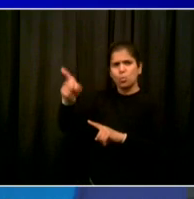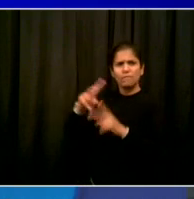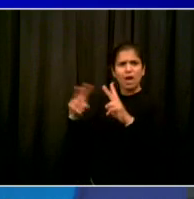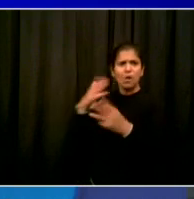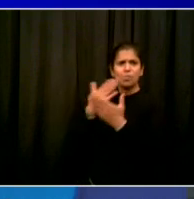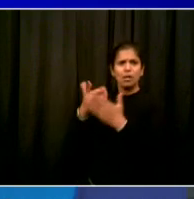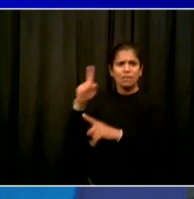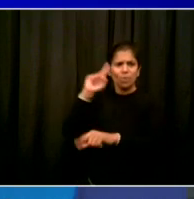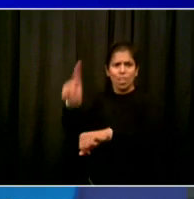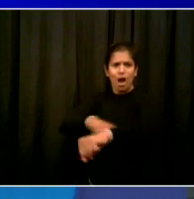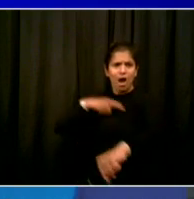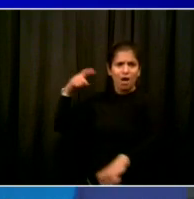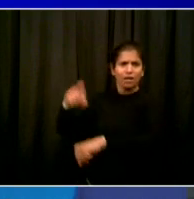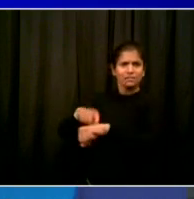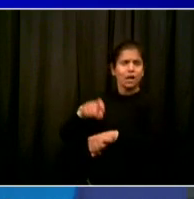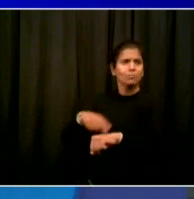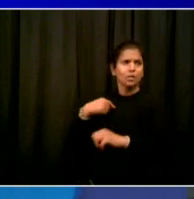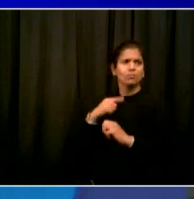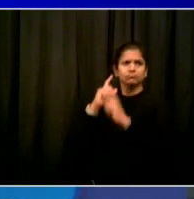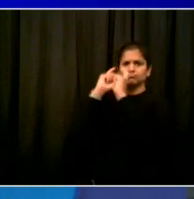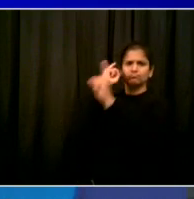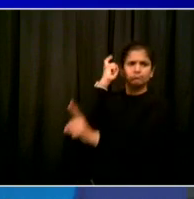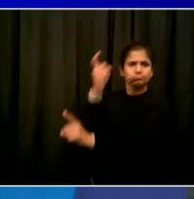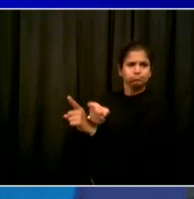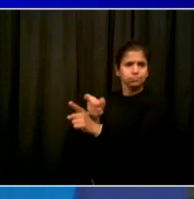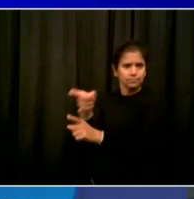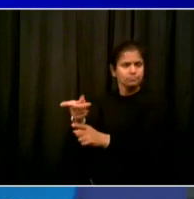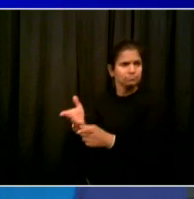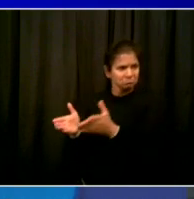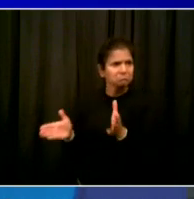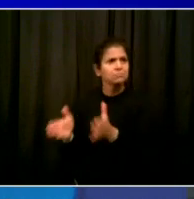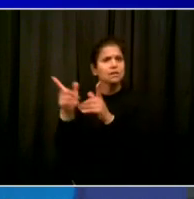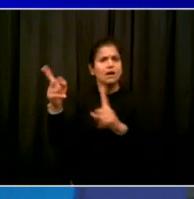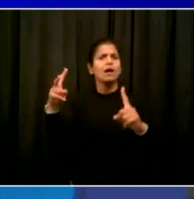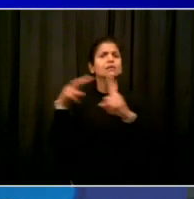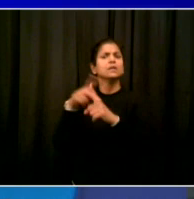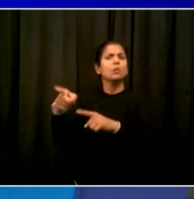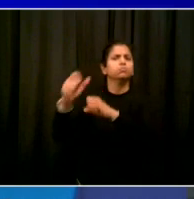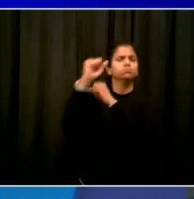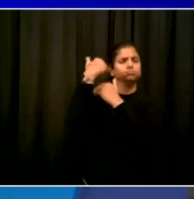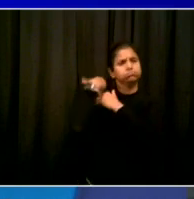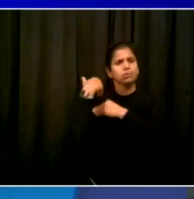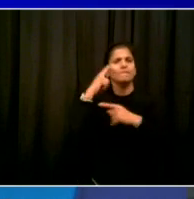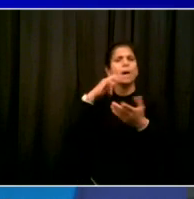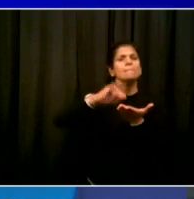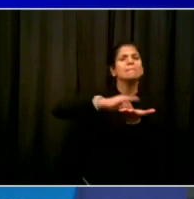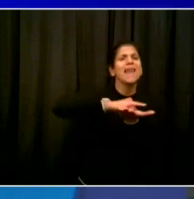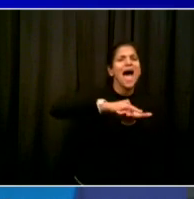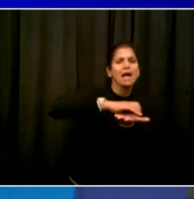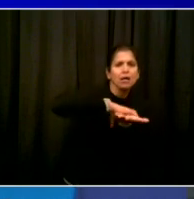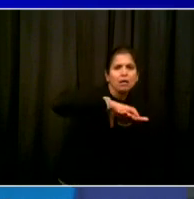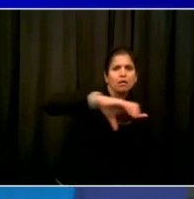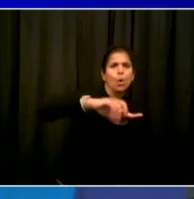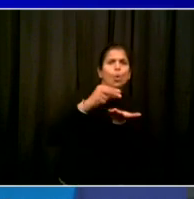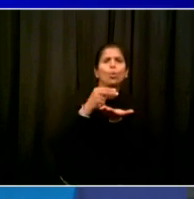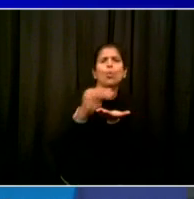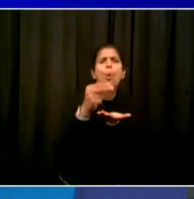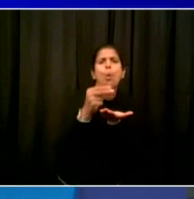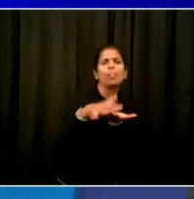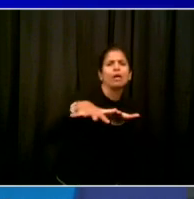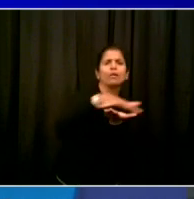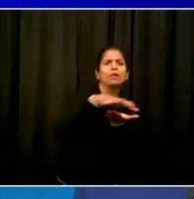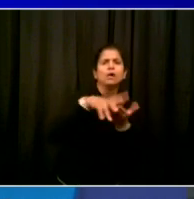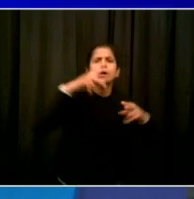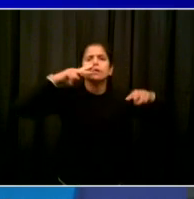tremendous asset in Manhattan North. He's already assigned there, but now he is taking the reins as its leader. And last but not